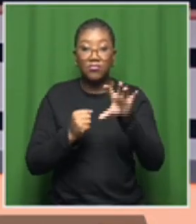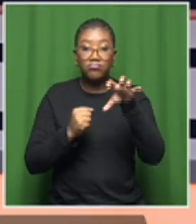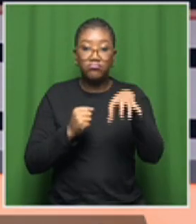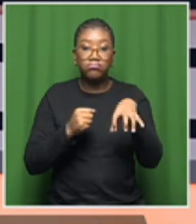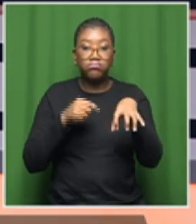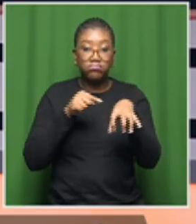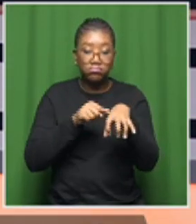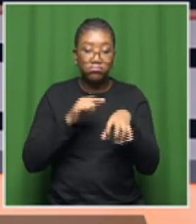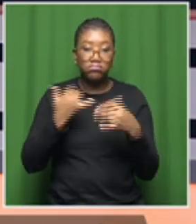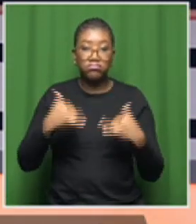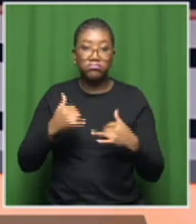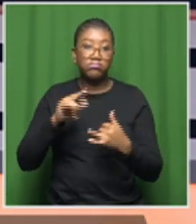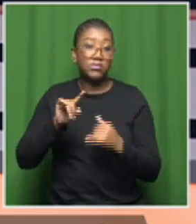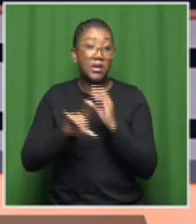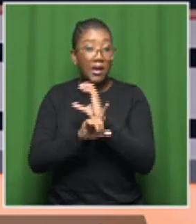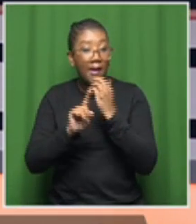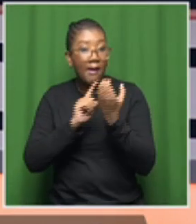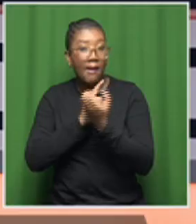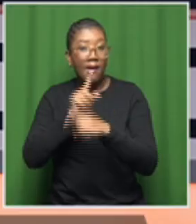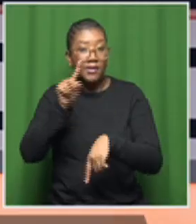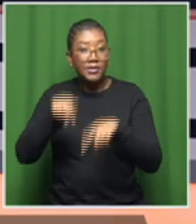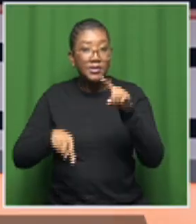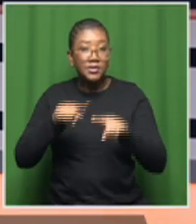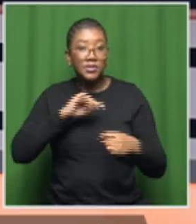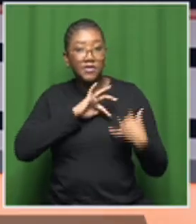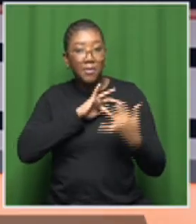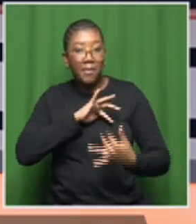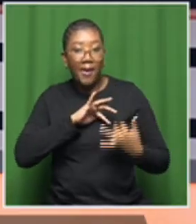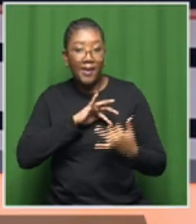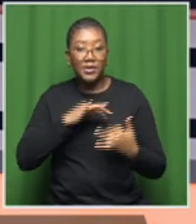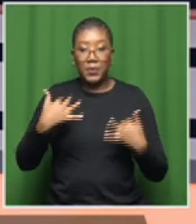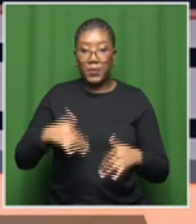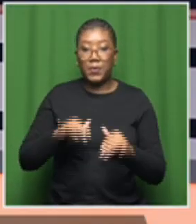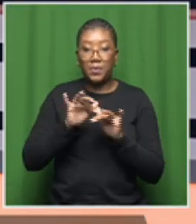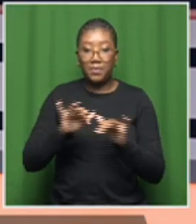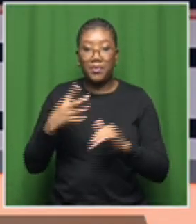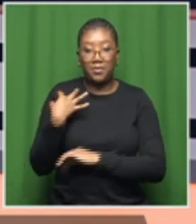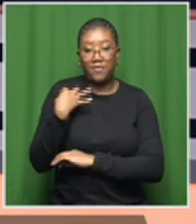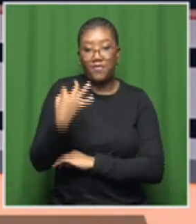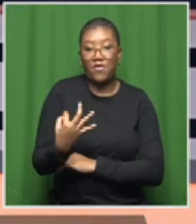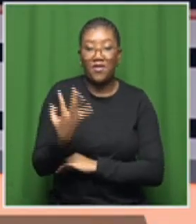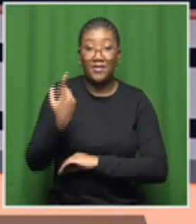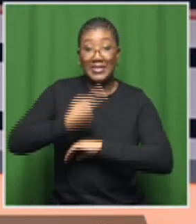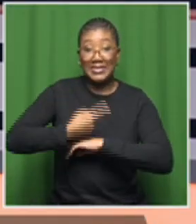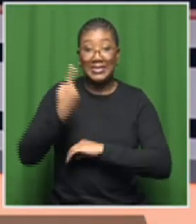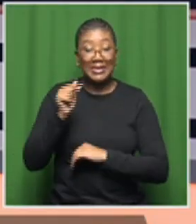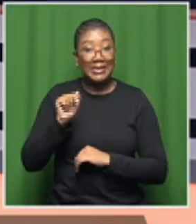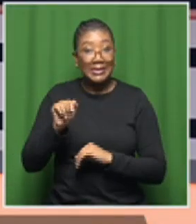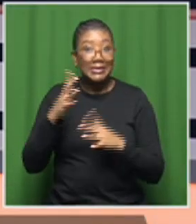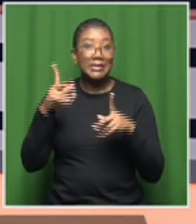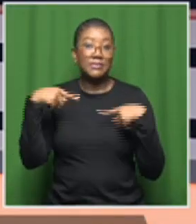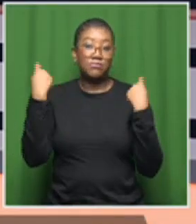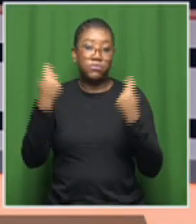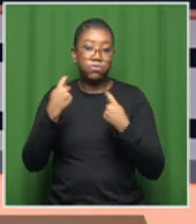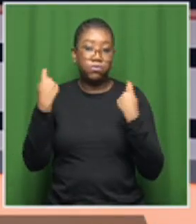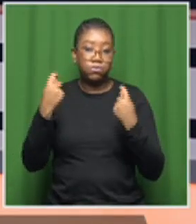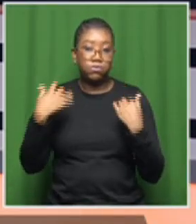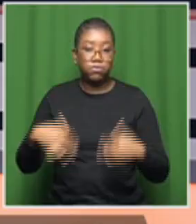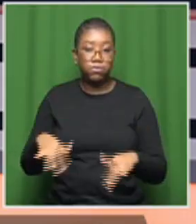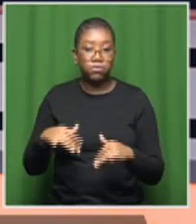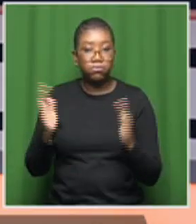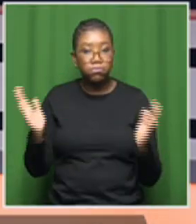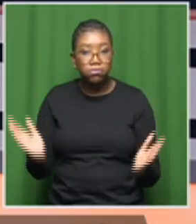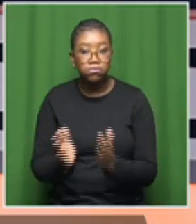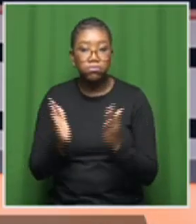hub that thrives on the dedication and passion of its volunteers. Volunteer Day, it's a special occasion that highlights how volunteers help